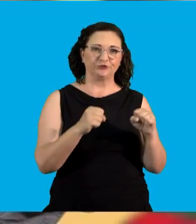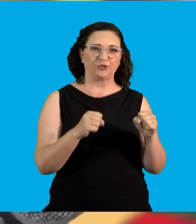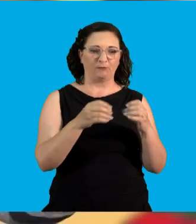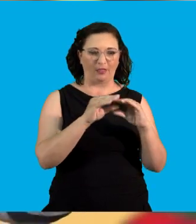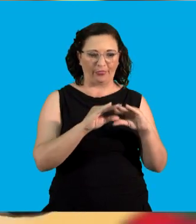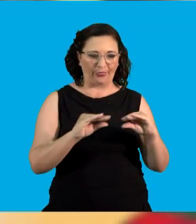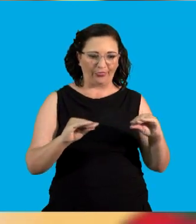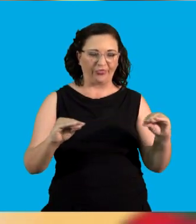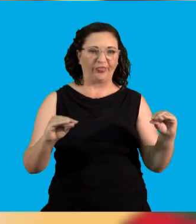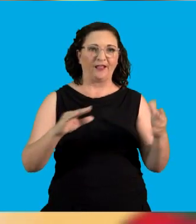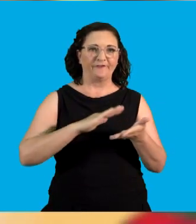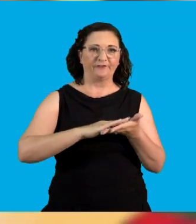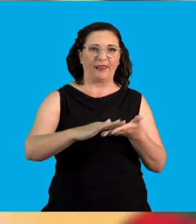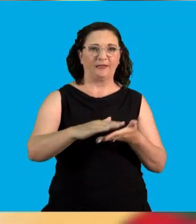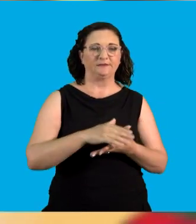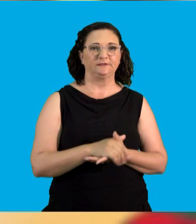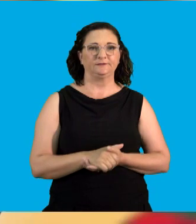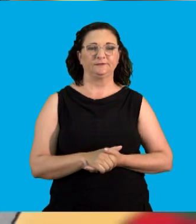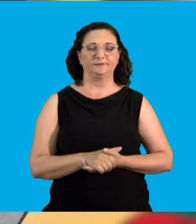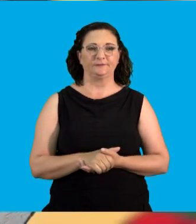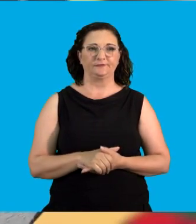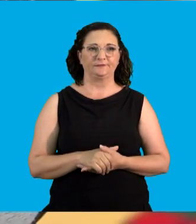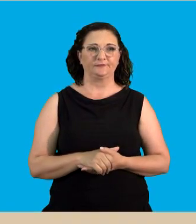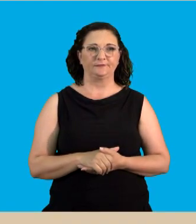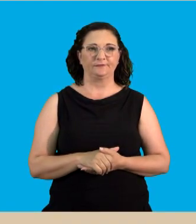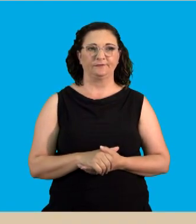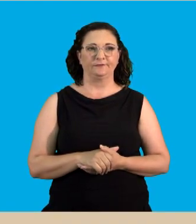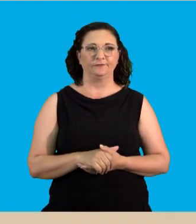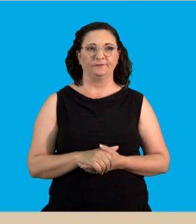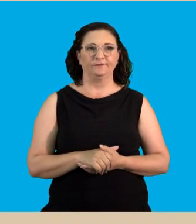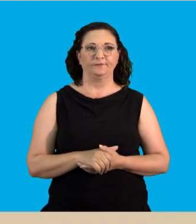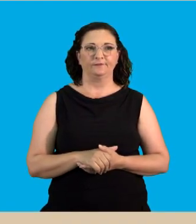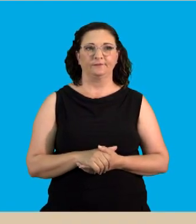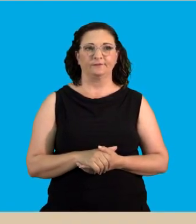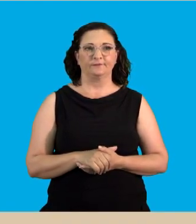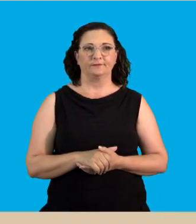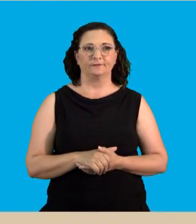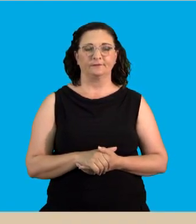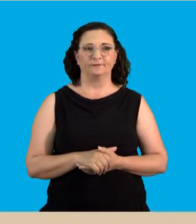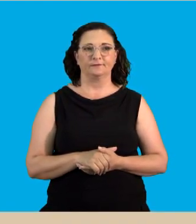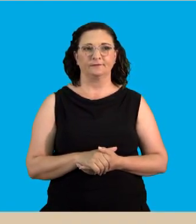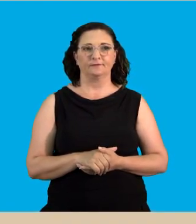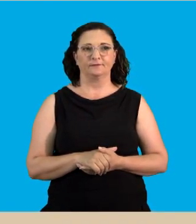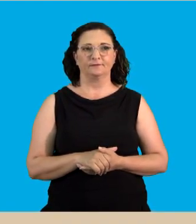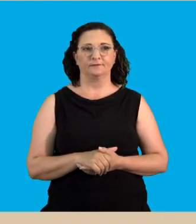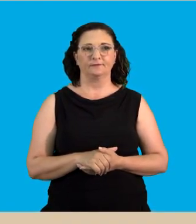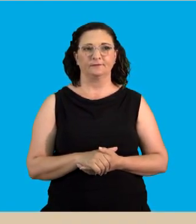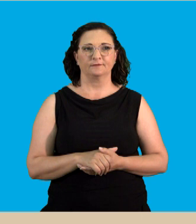shape that almost looks like a flat disc, okay? So let us write that down. We are saying that it